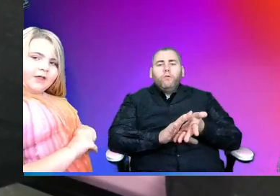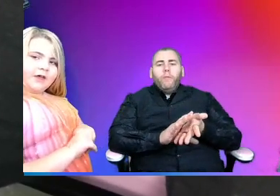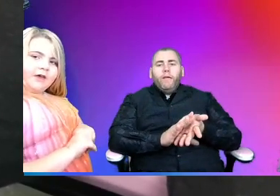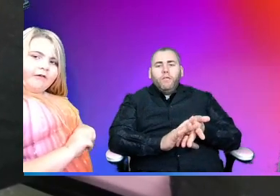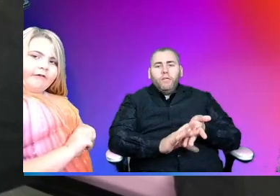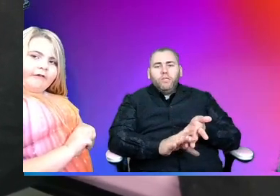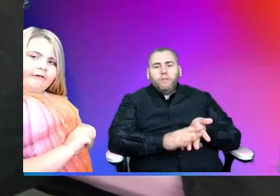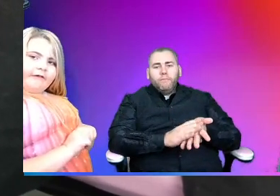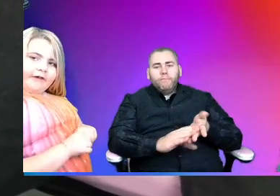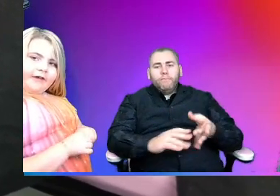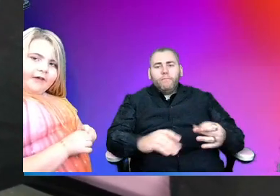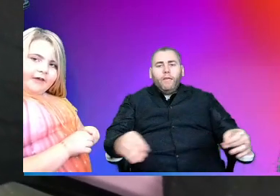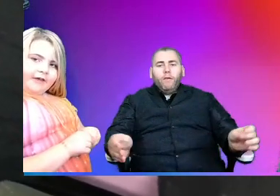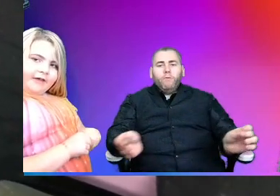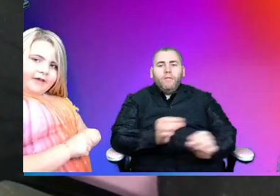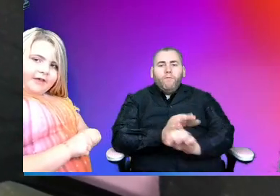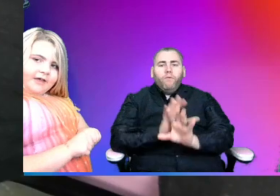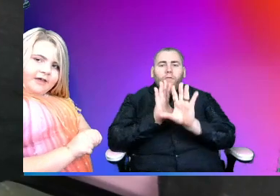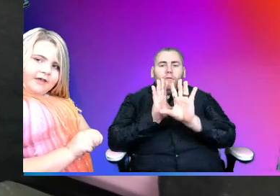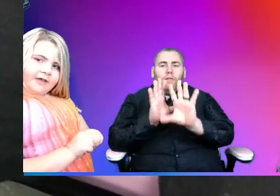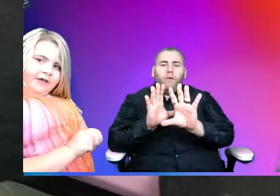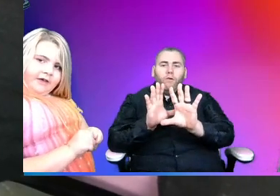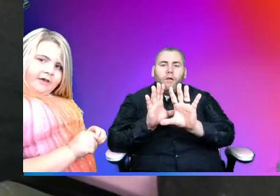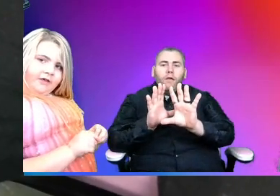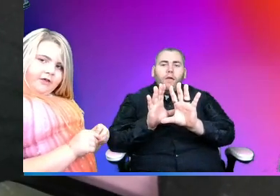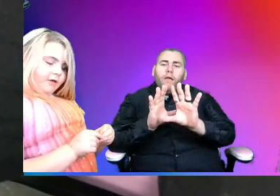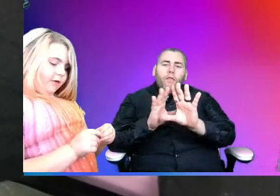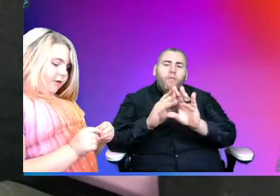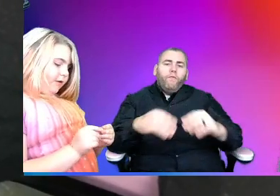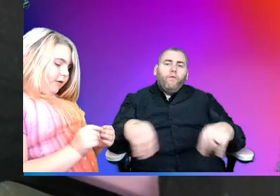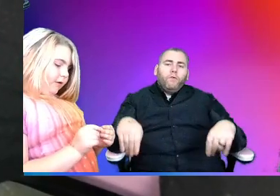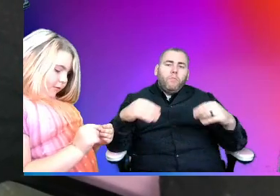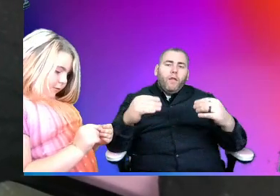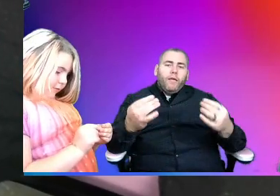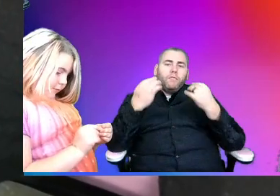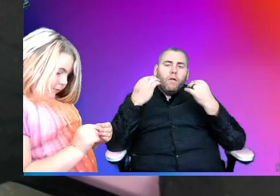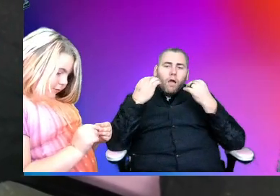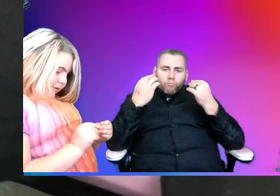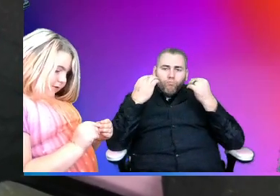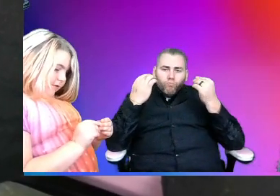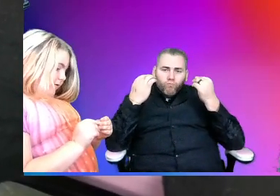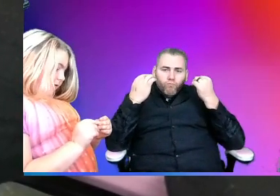to your imagination. Like it was never even there in the first place.